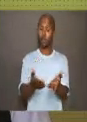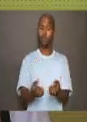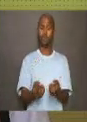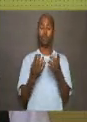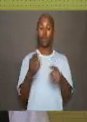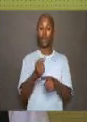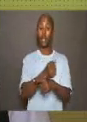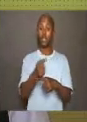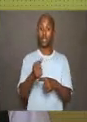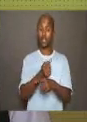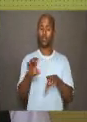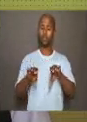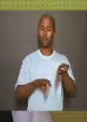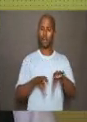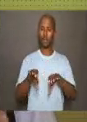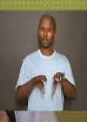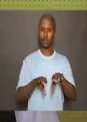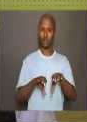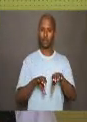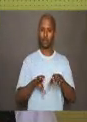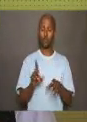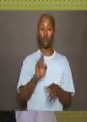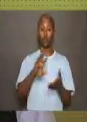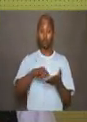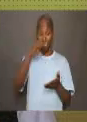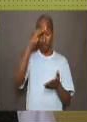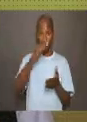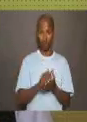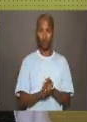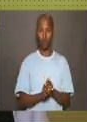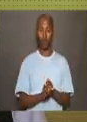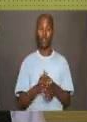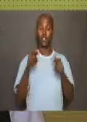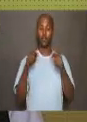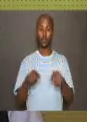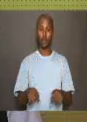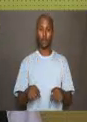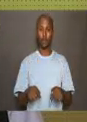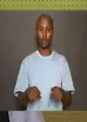with many more exercises to practice what we have learned.